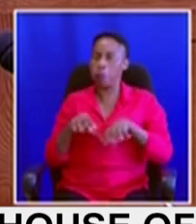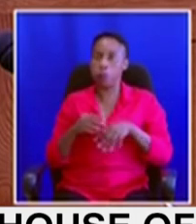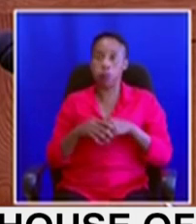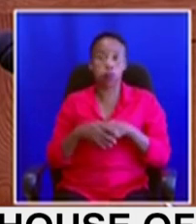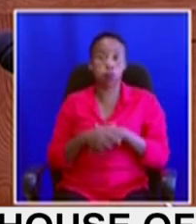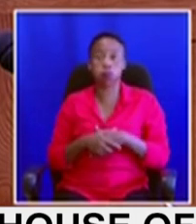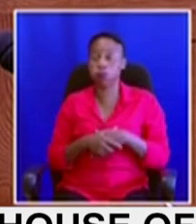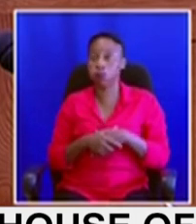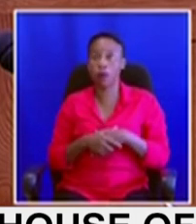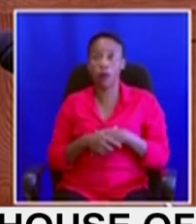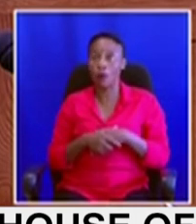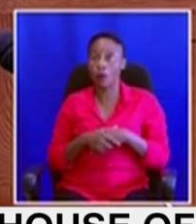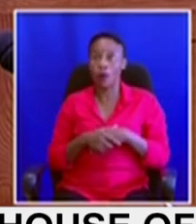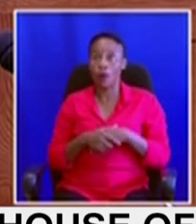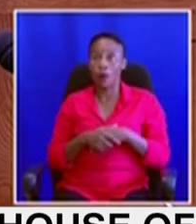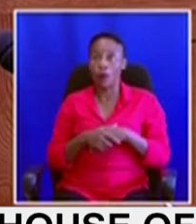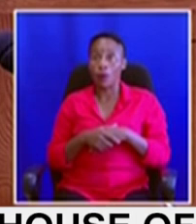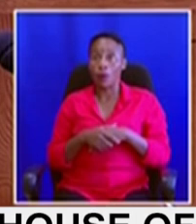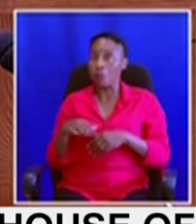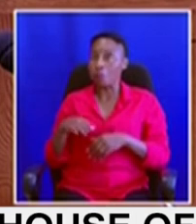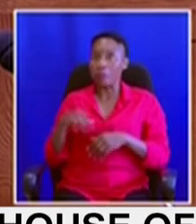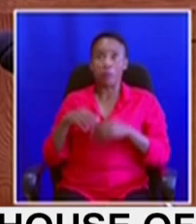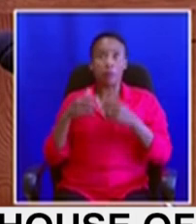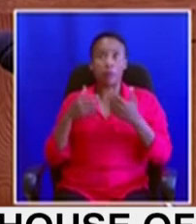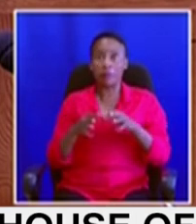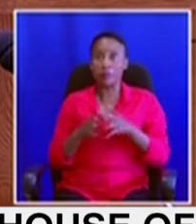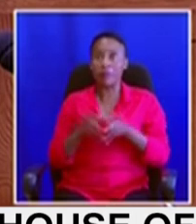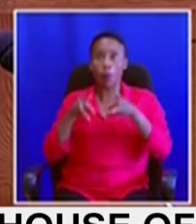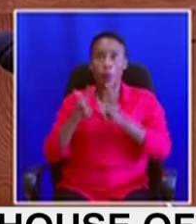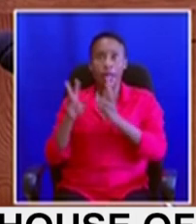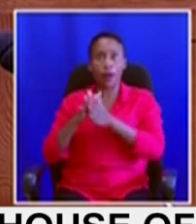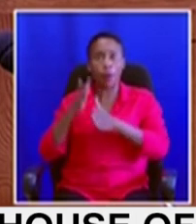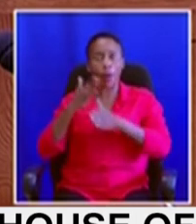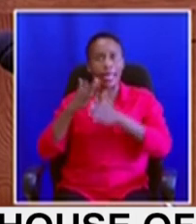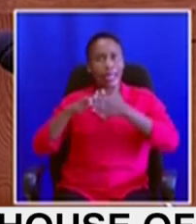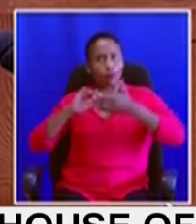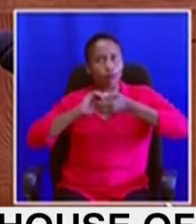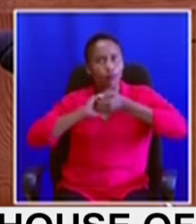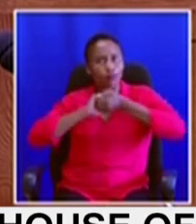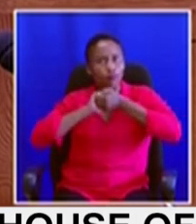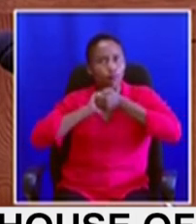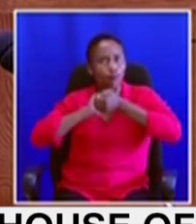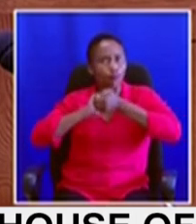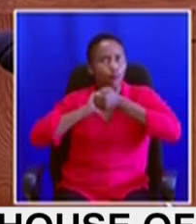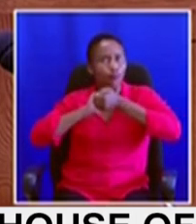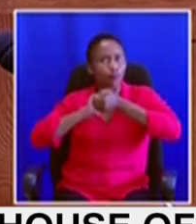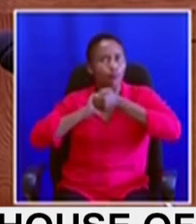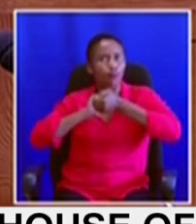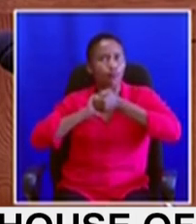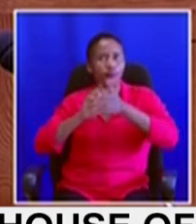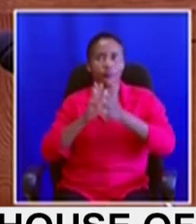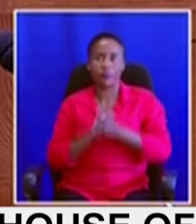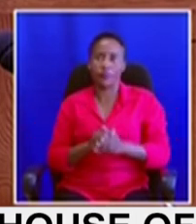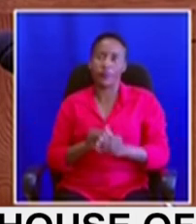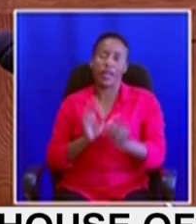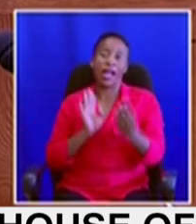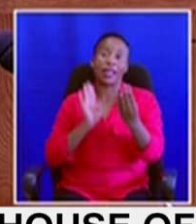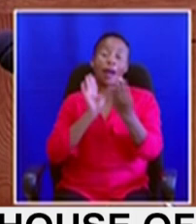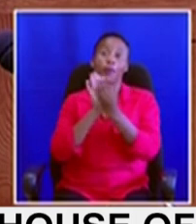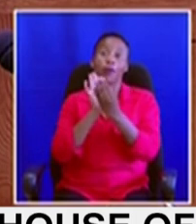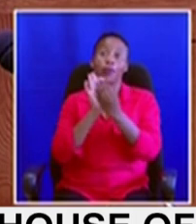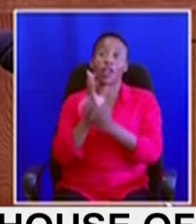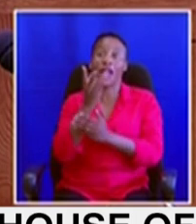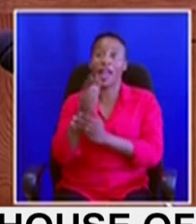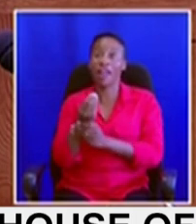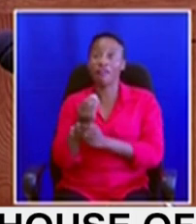there is that cooperative working together. And the approach that they